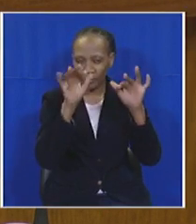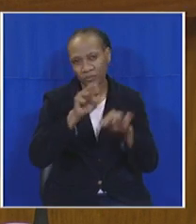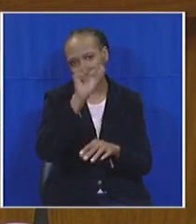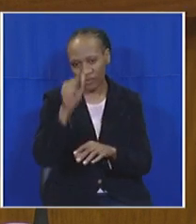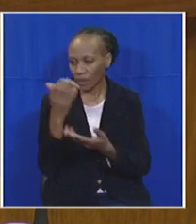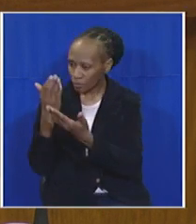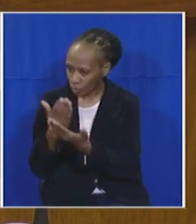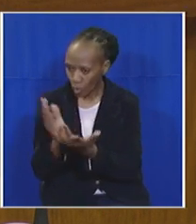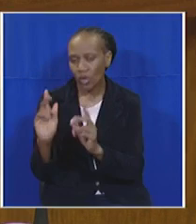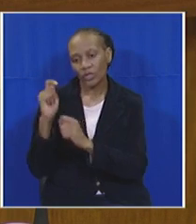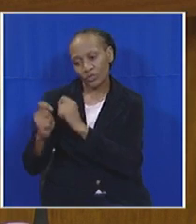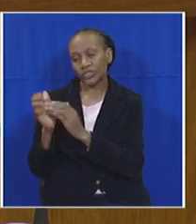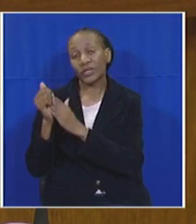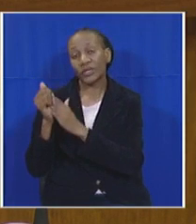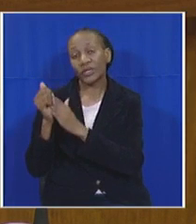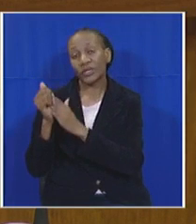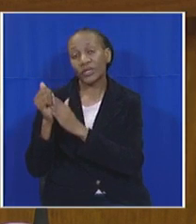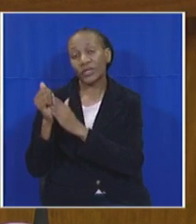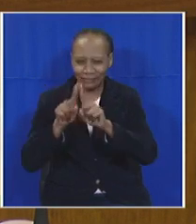zonkana zakulengabadi.